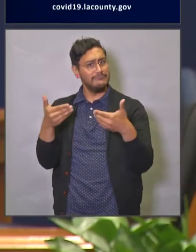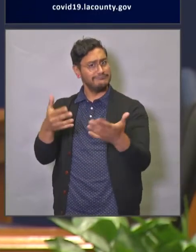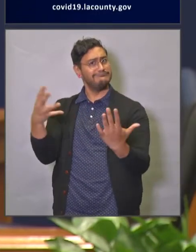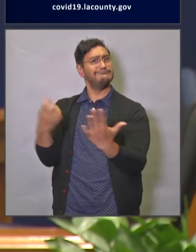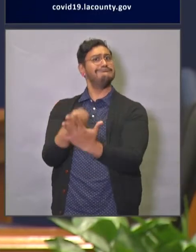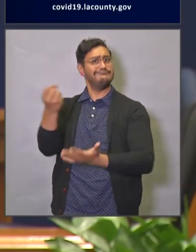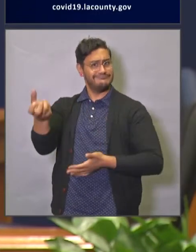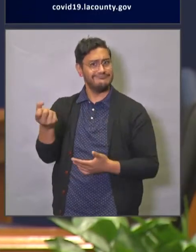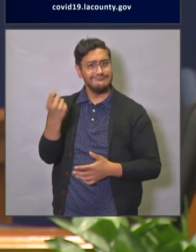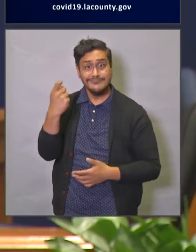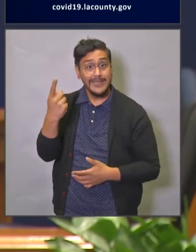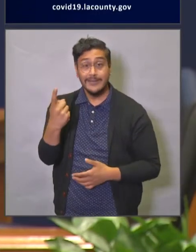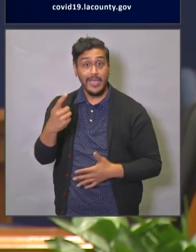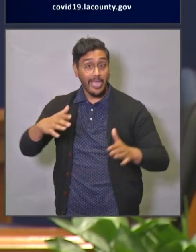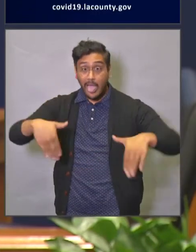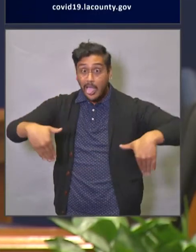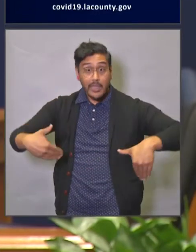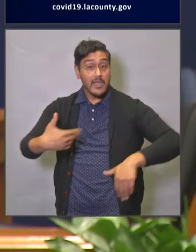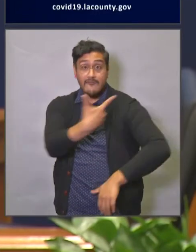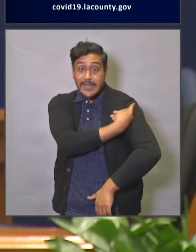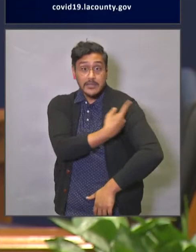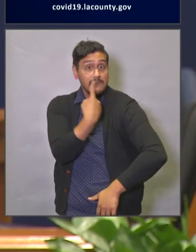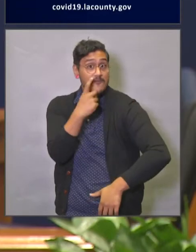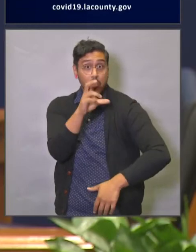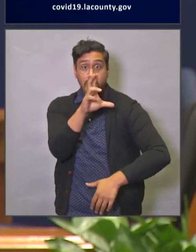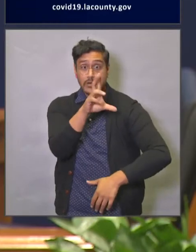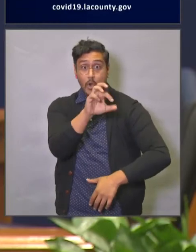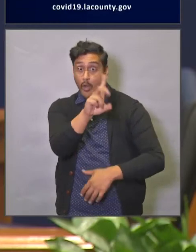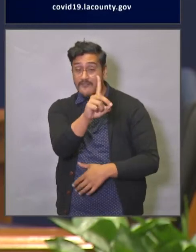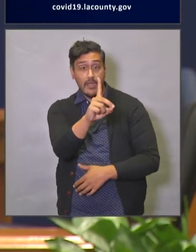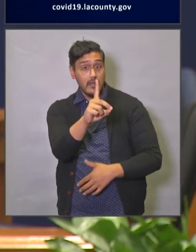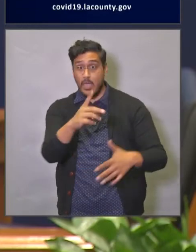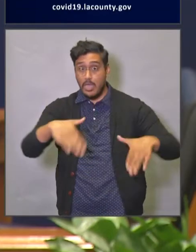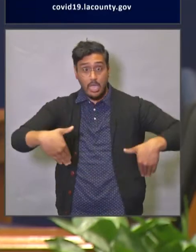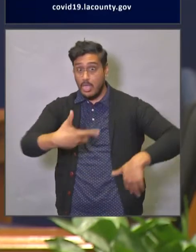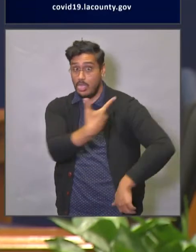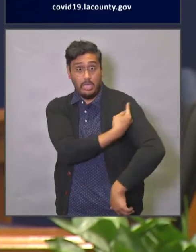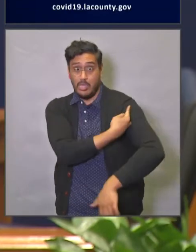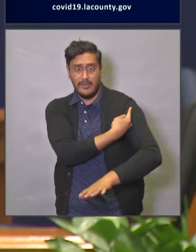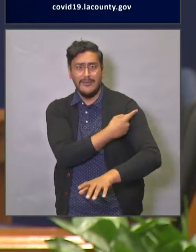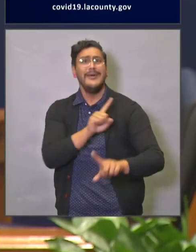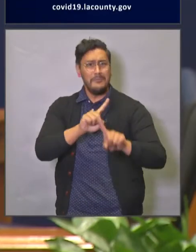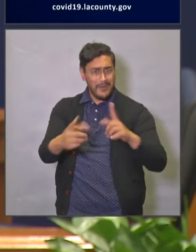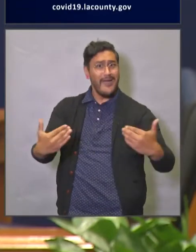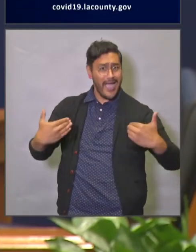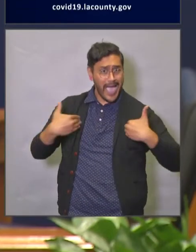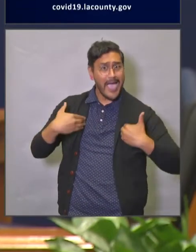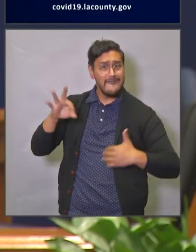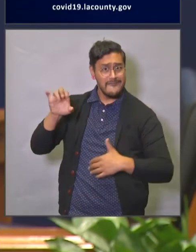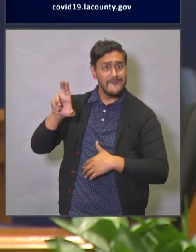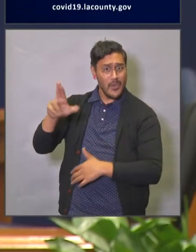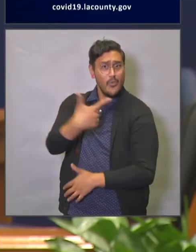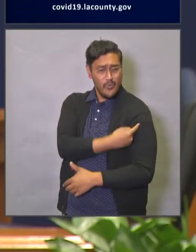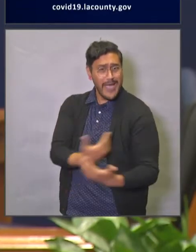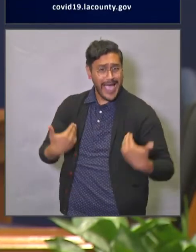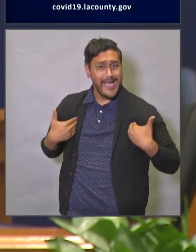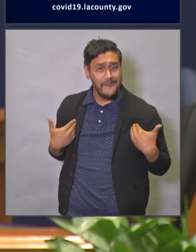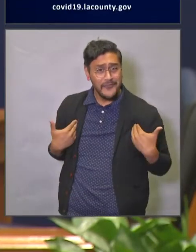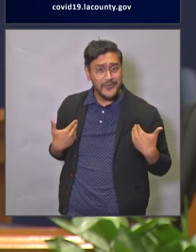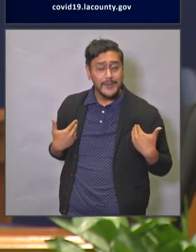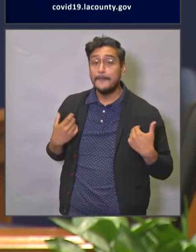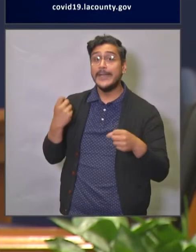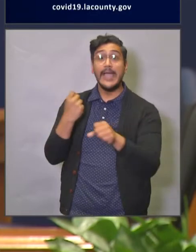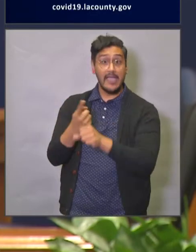while we don't have a vaccine for COVID, we do have one for influenza. There's a seasonal influenza vaccine that comes out